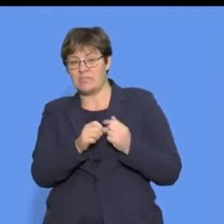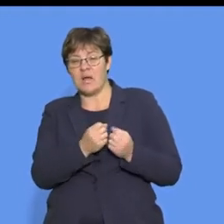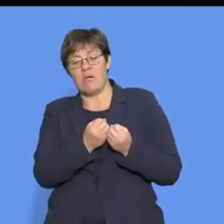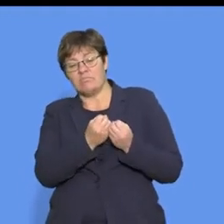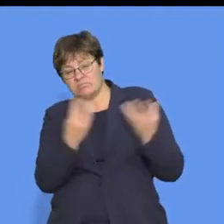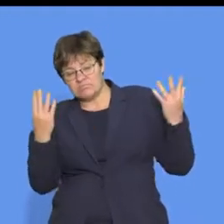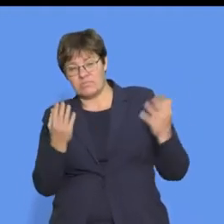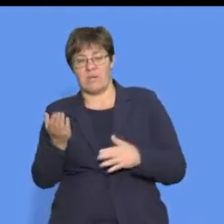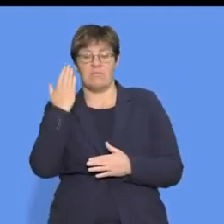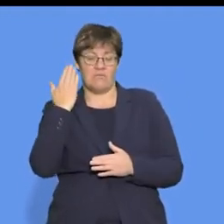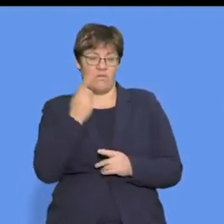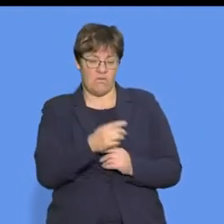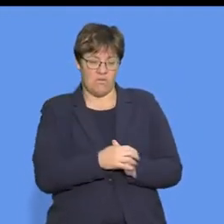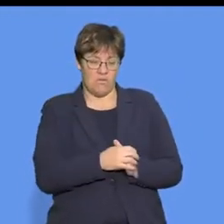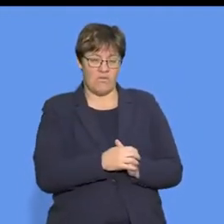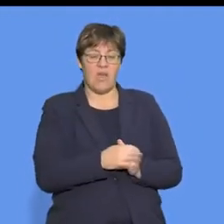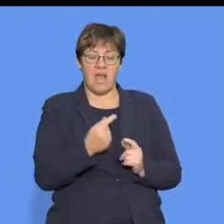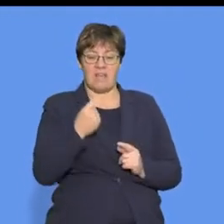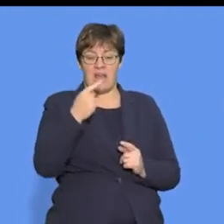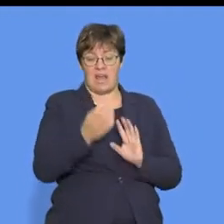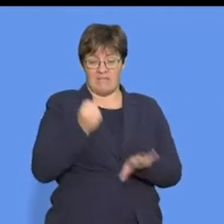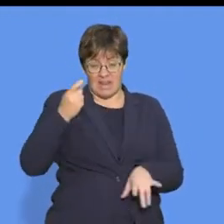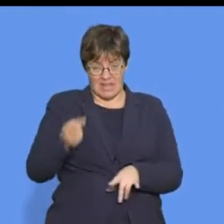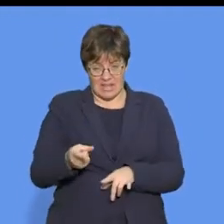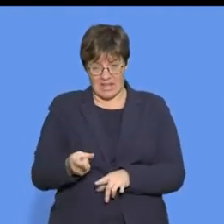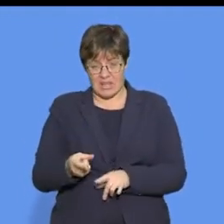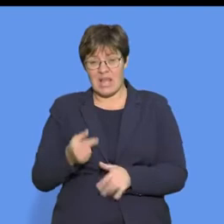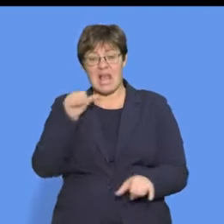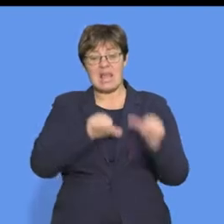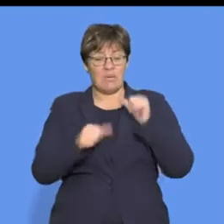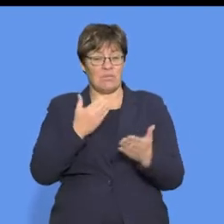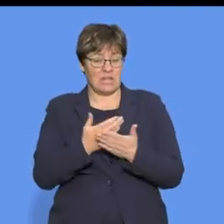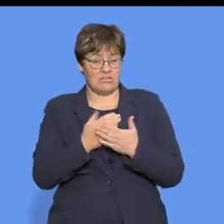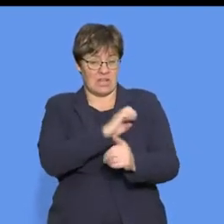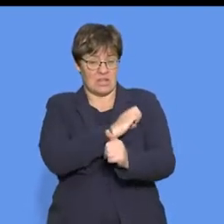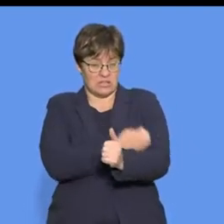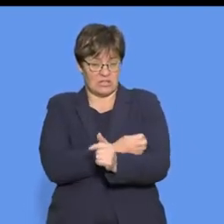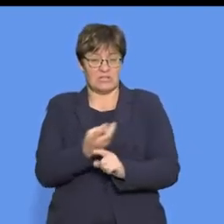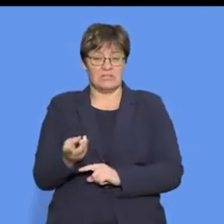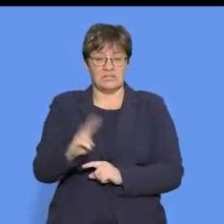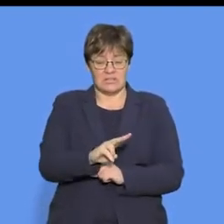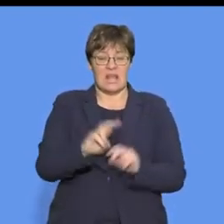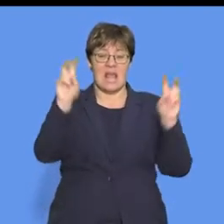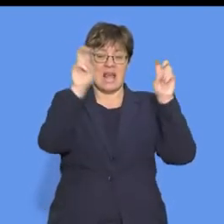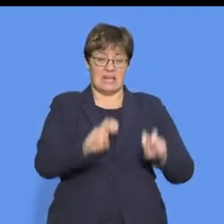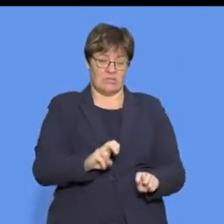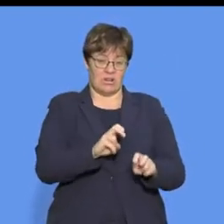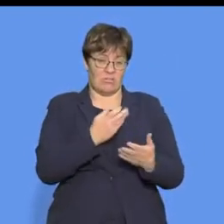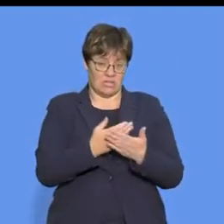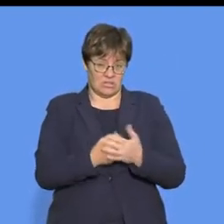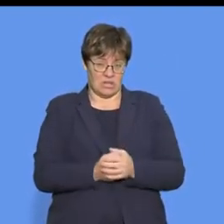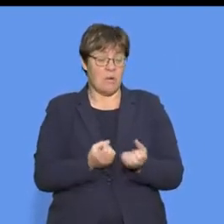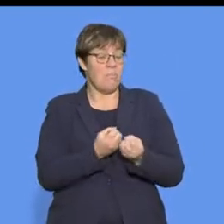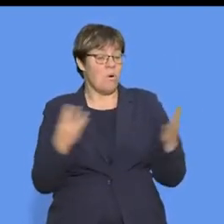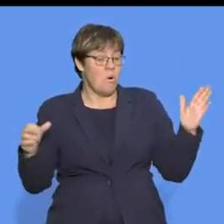Recognize that we've done much of this before. A galvanic cell, remember, it's taking chemical potential energy and converting it into